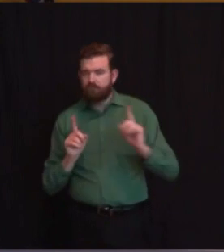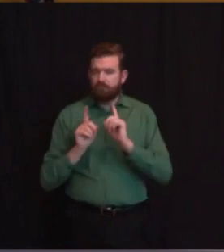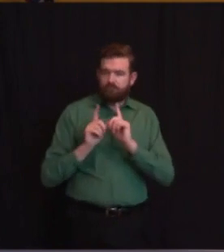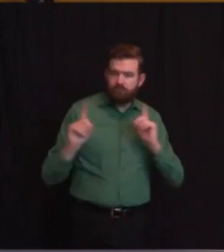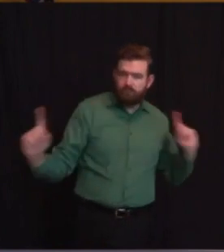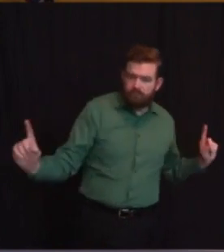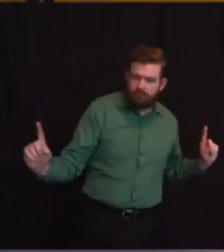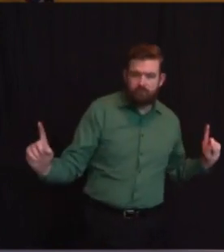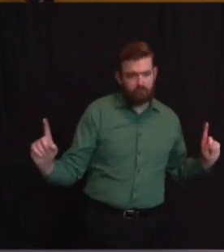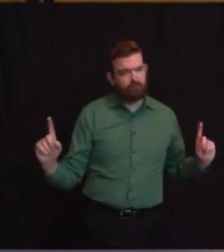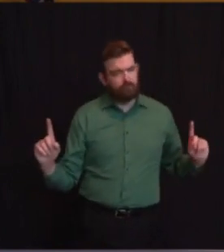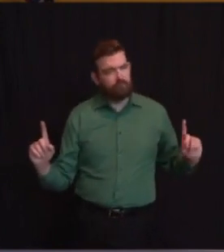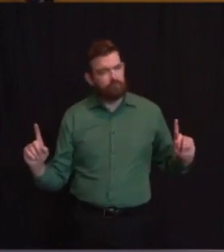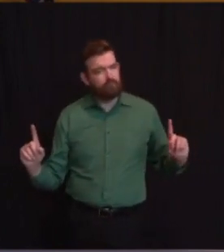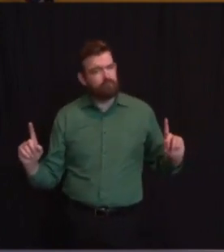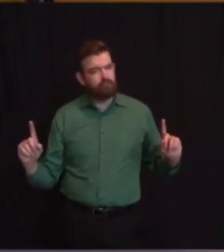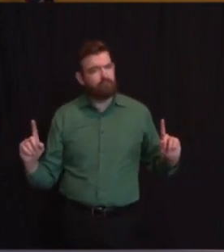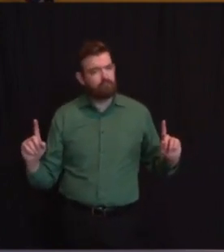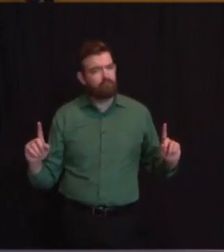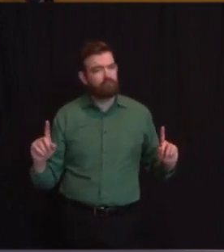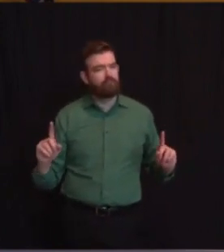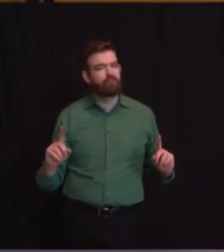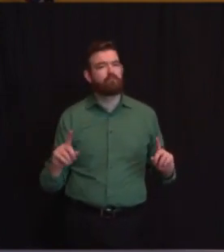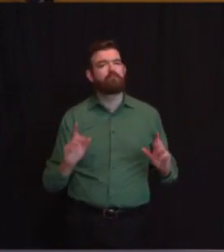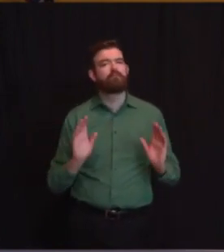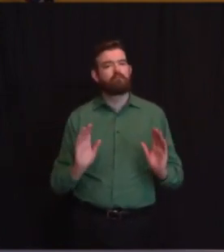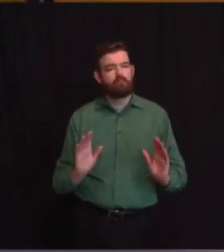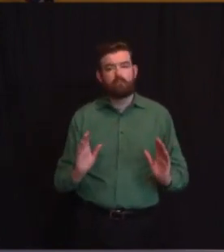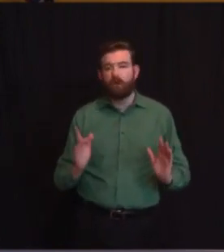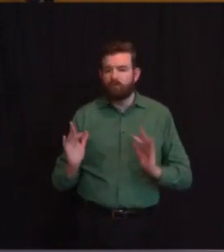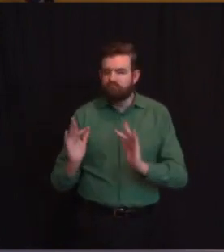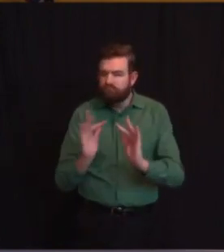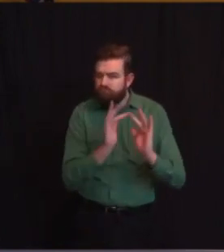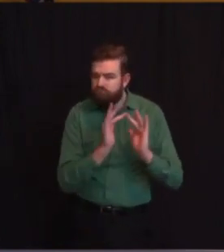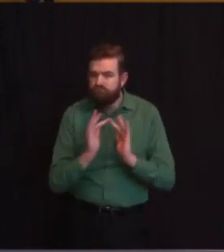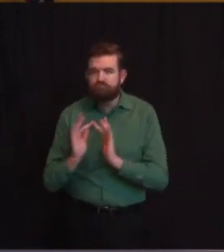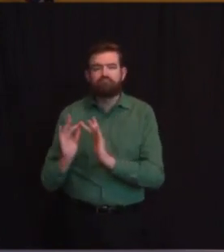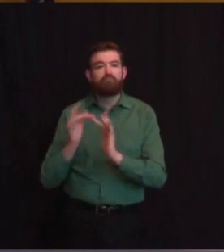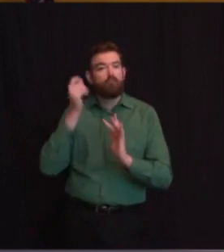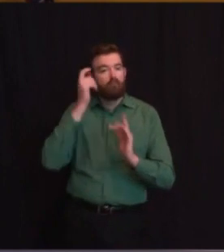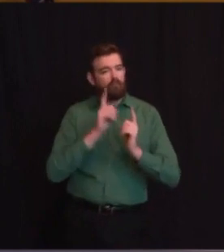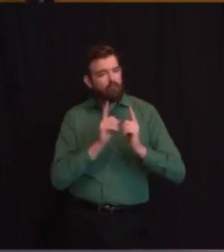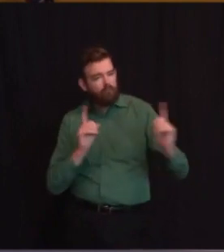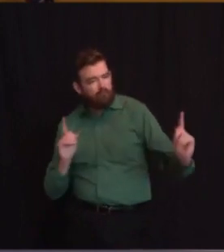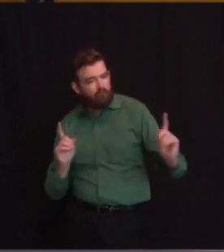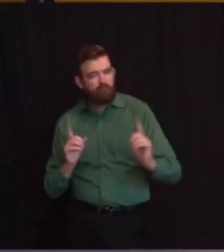difference. Stay connected, stay safe, and stay healthy. And I hope you all realize the